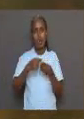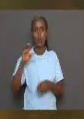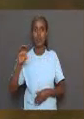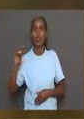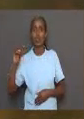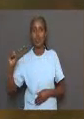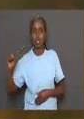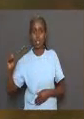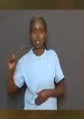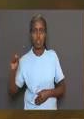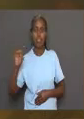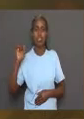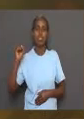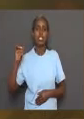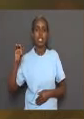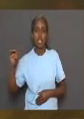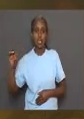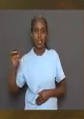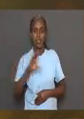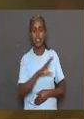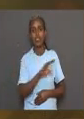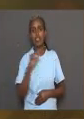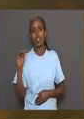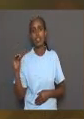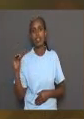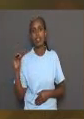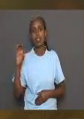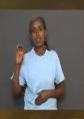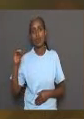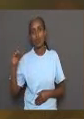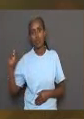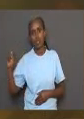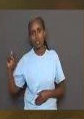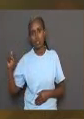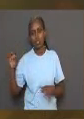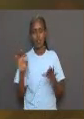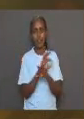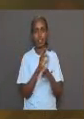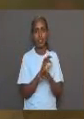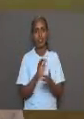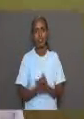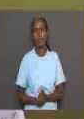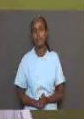cosecant, secant, and cotangent functions.